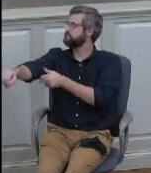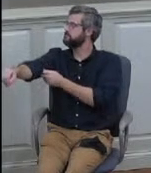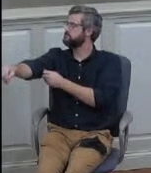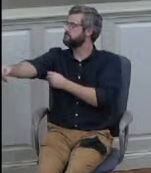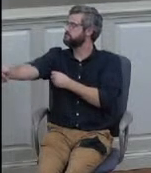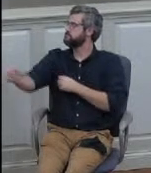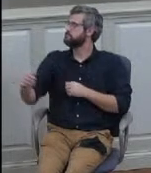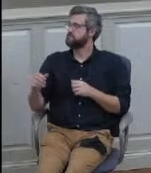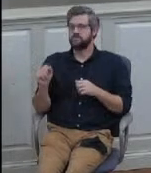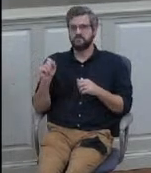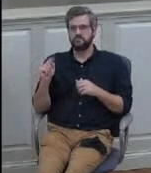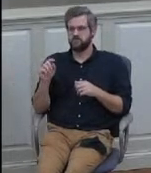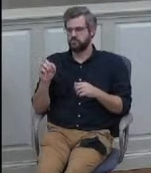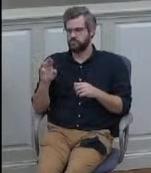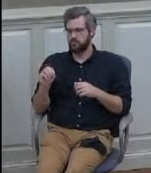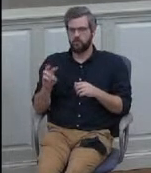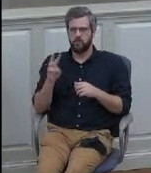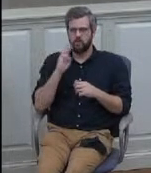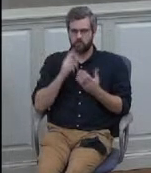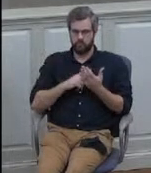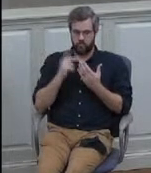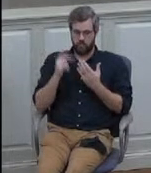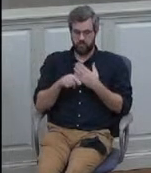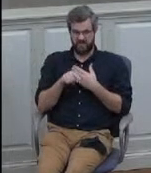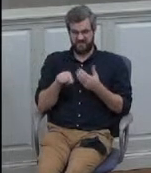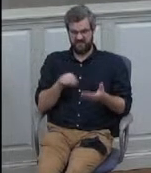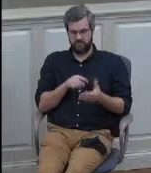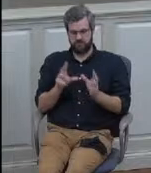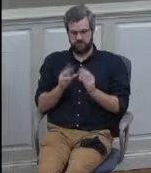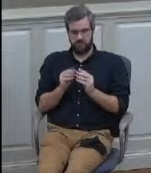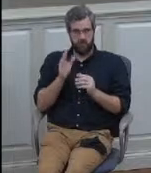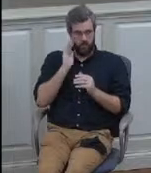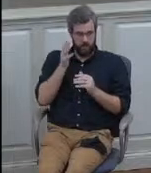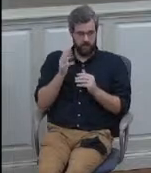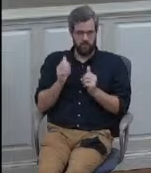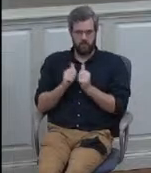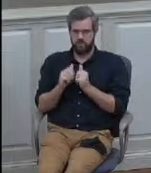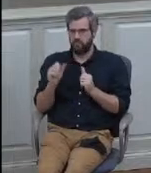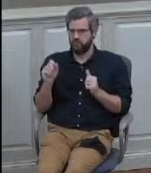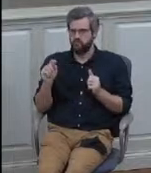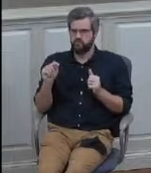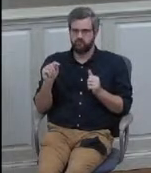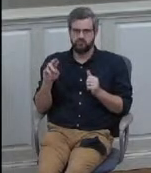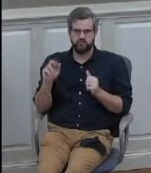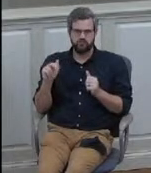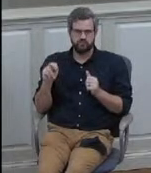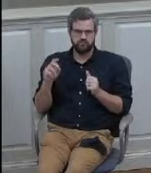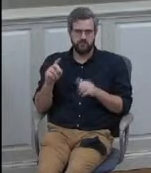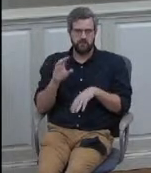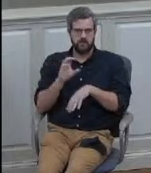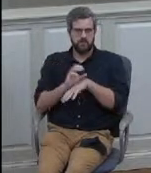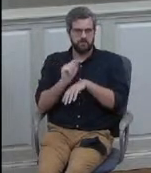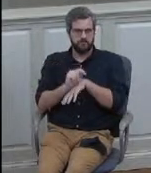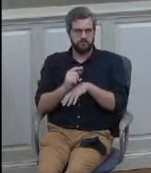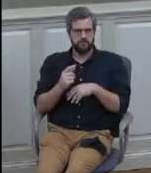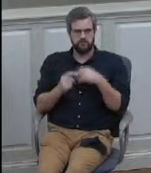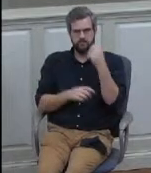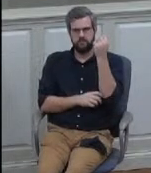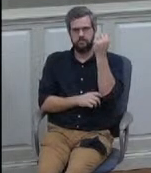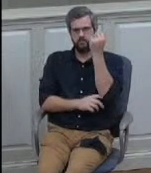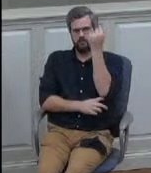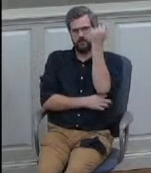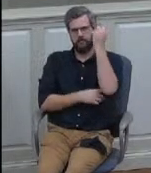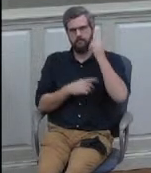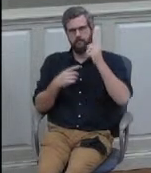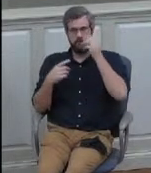Stormwater program. Actually have a meeting this week with Strand Associates, who was our consultant on